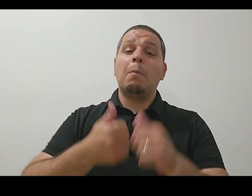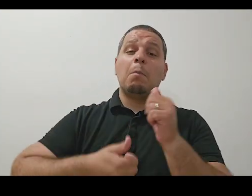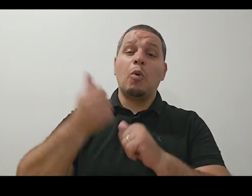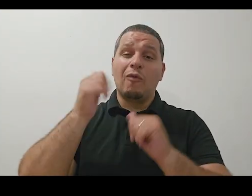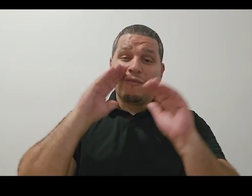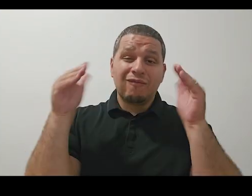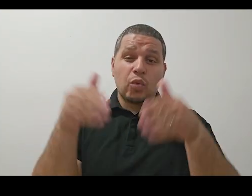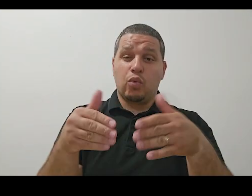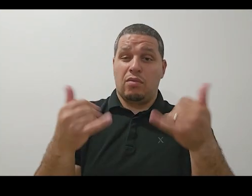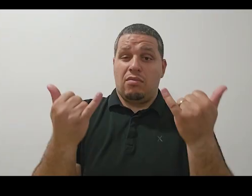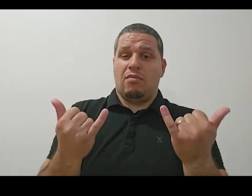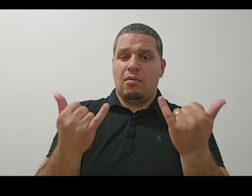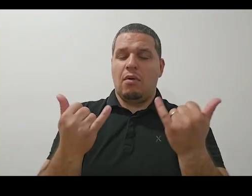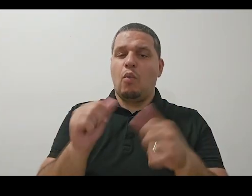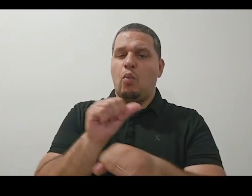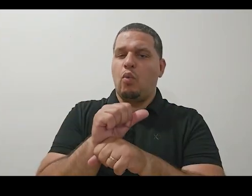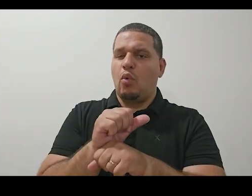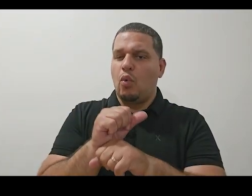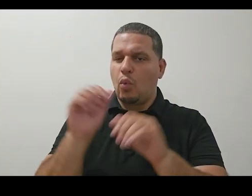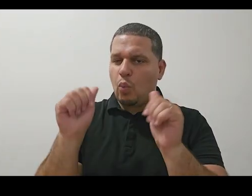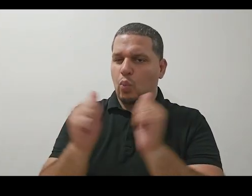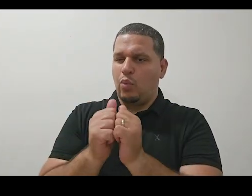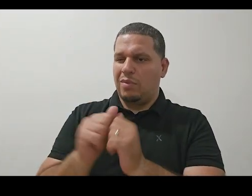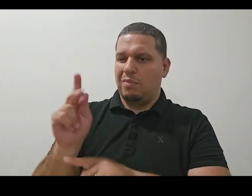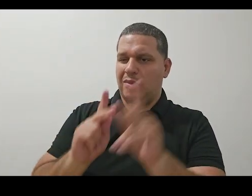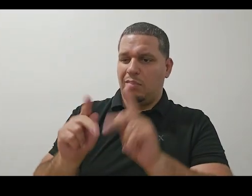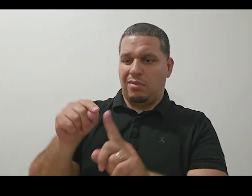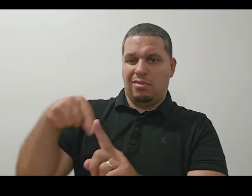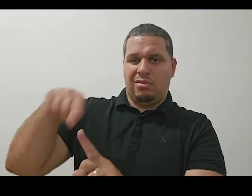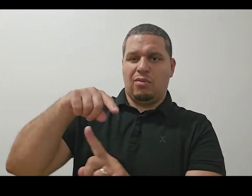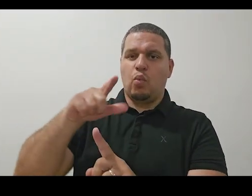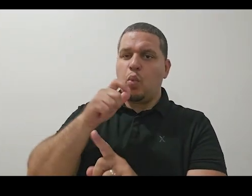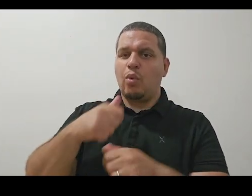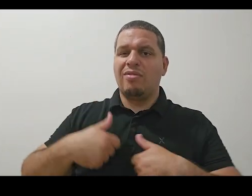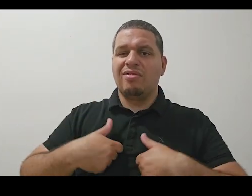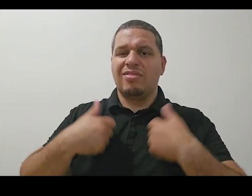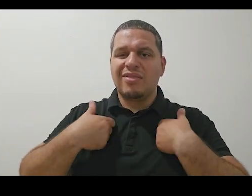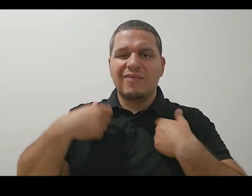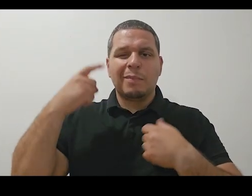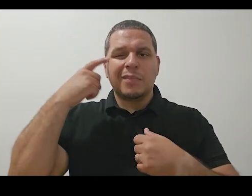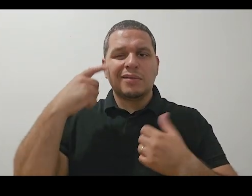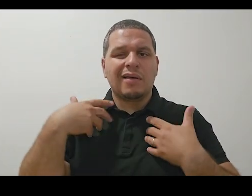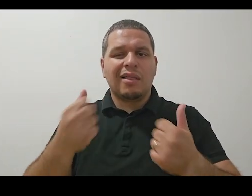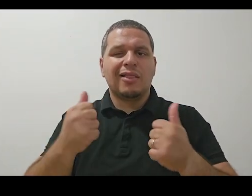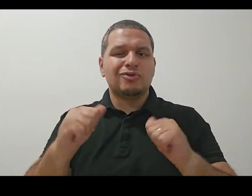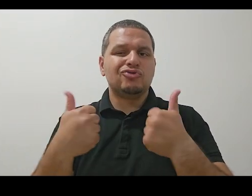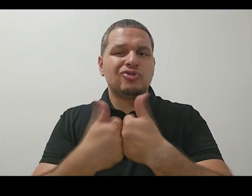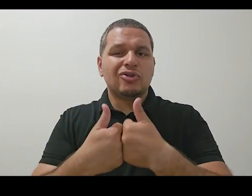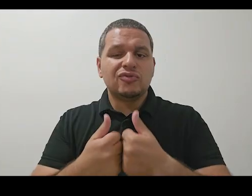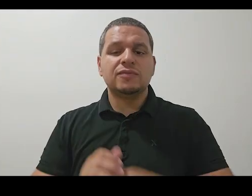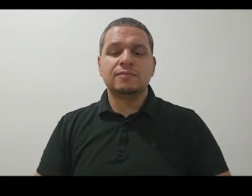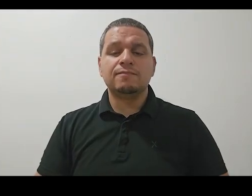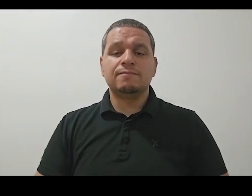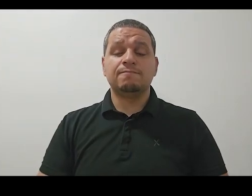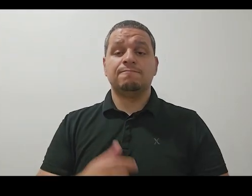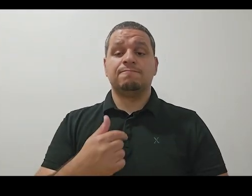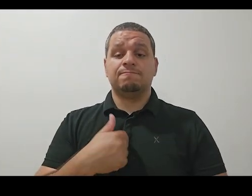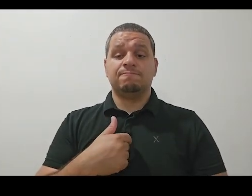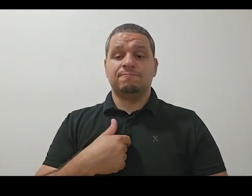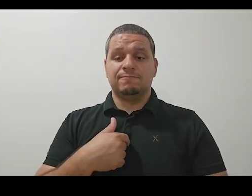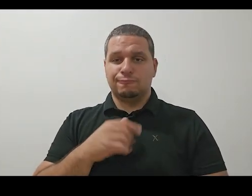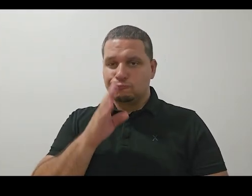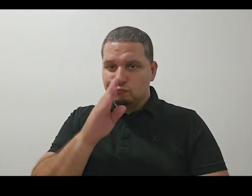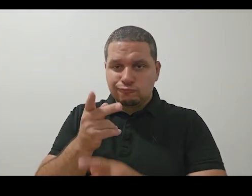is working with people that live with mental health challenges. I indeed am a peer. I